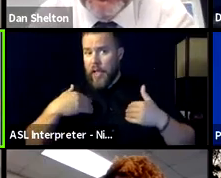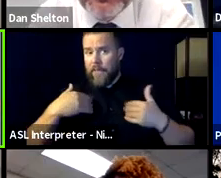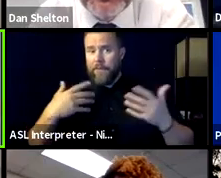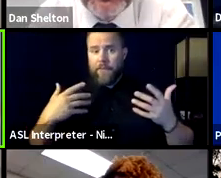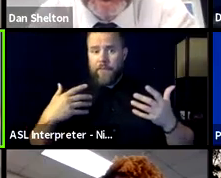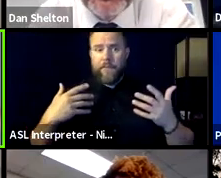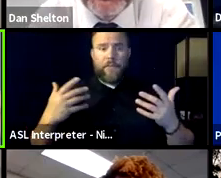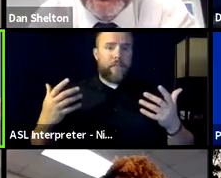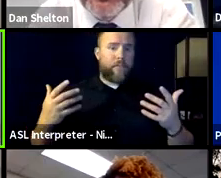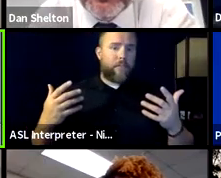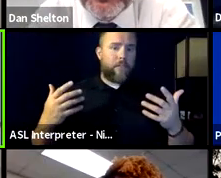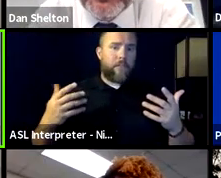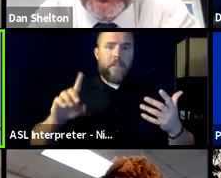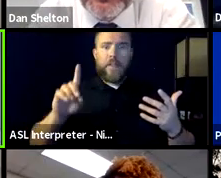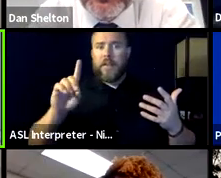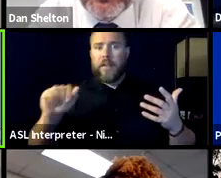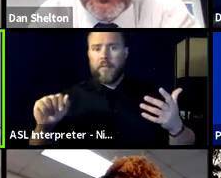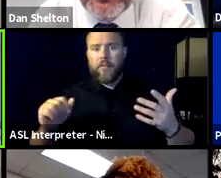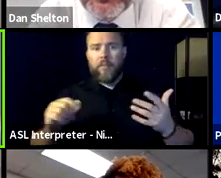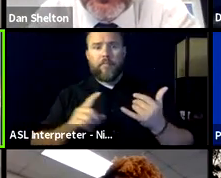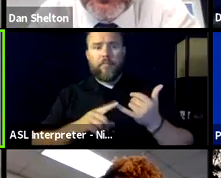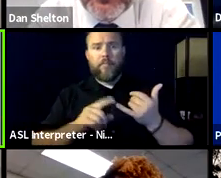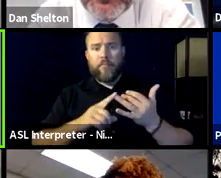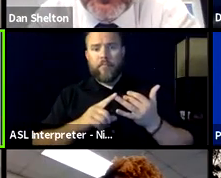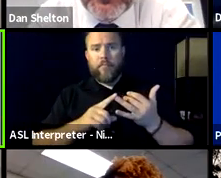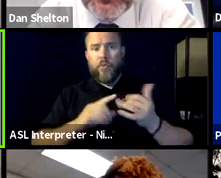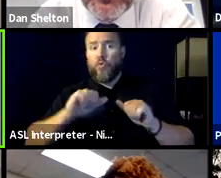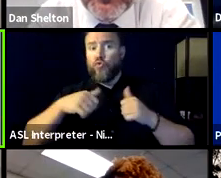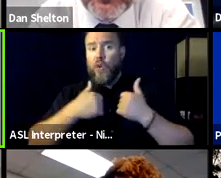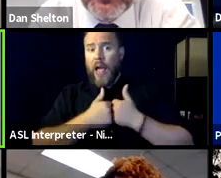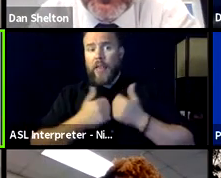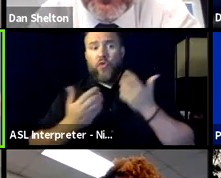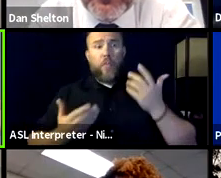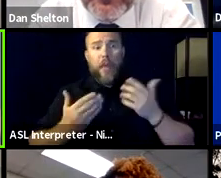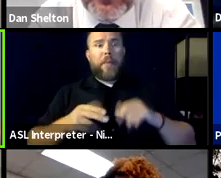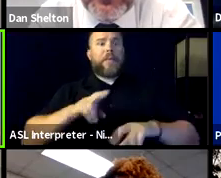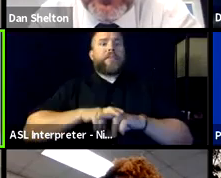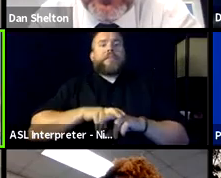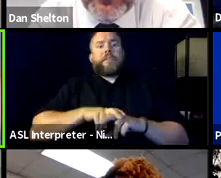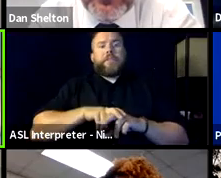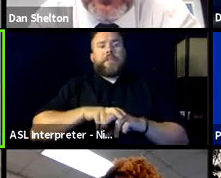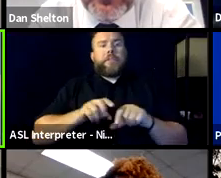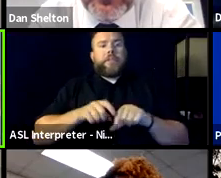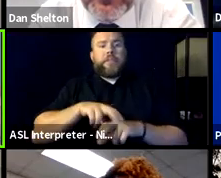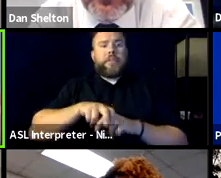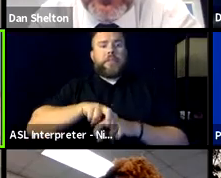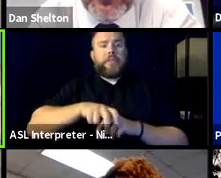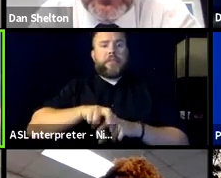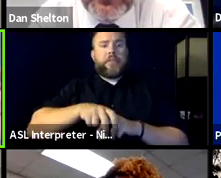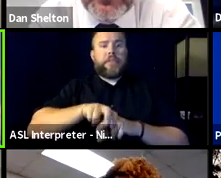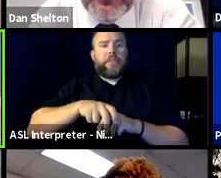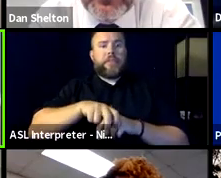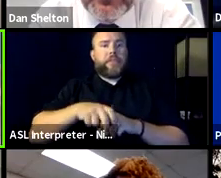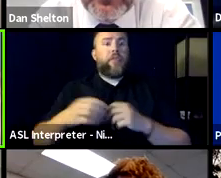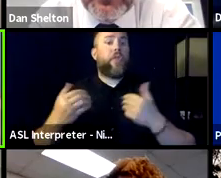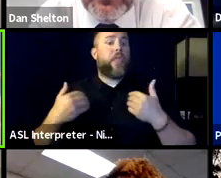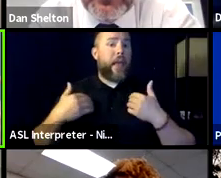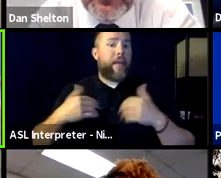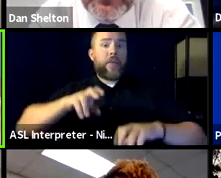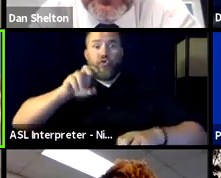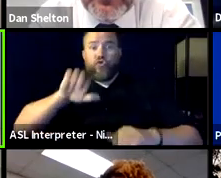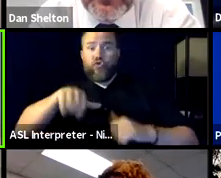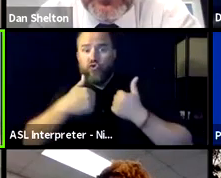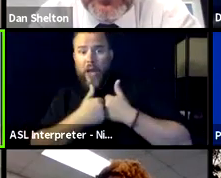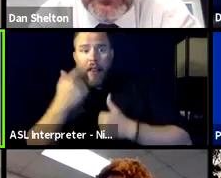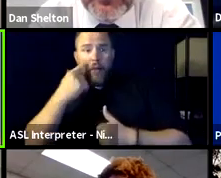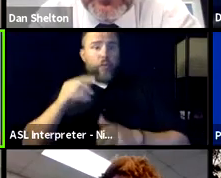divide, may have challenges with sitting at a computer, there is this asset that's available to